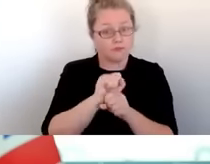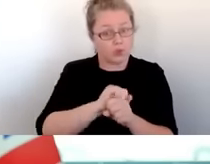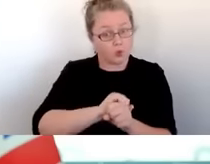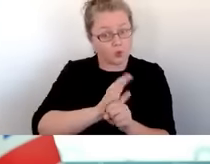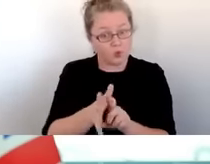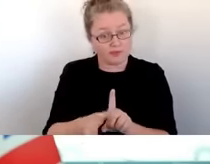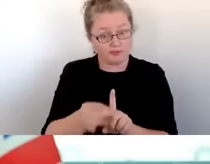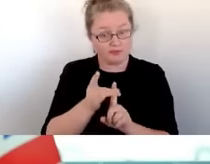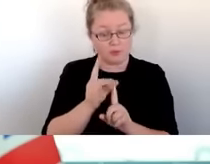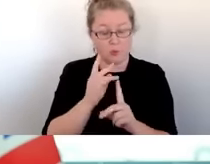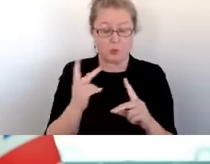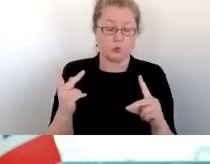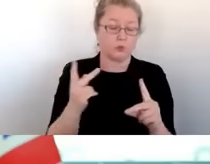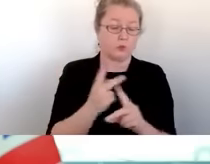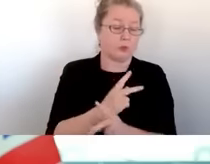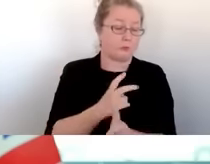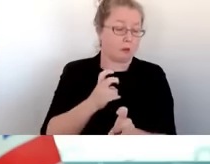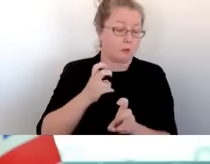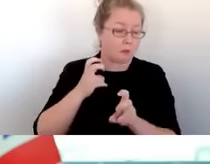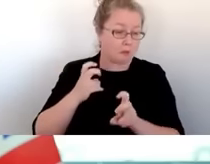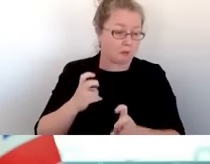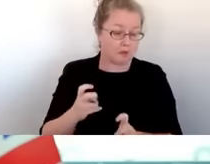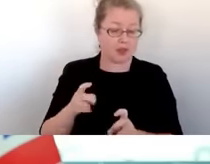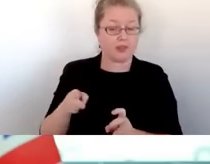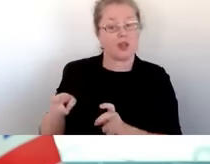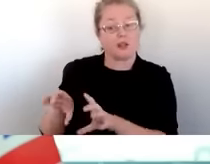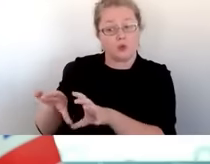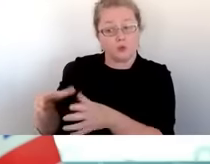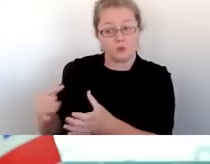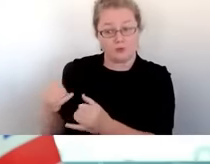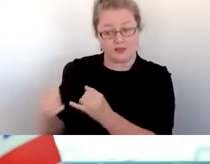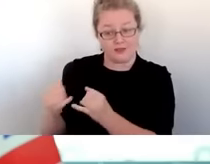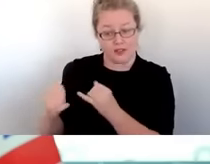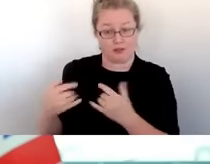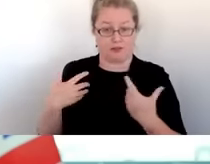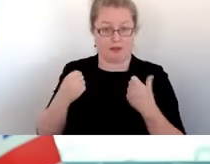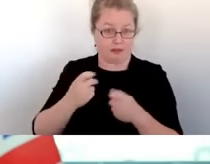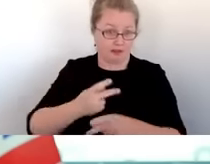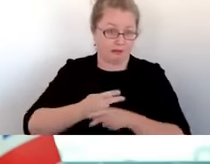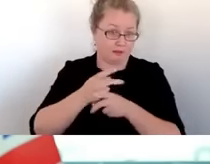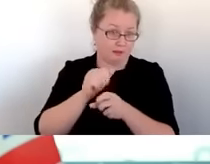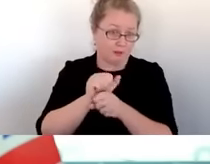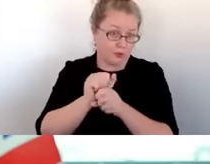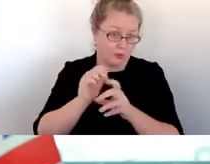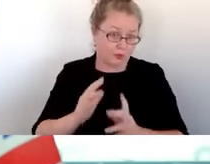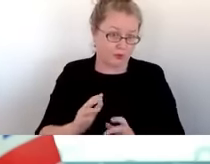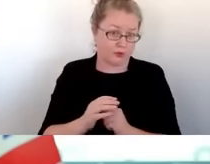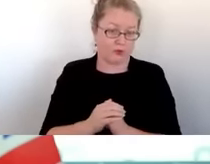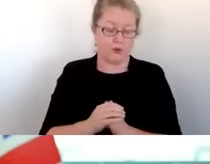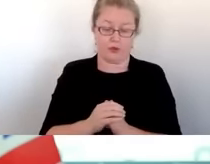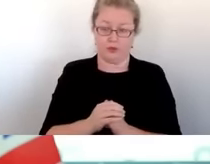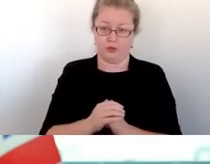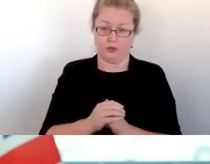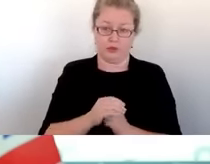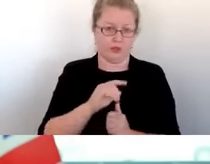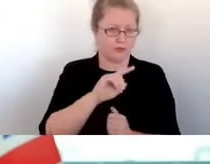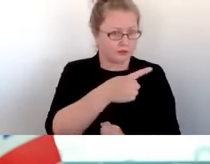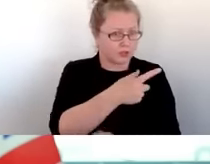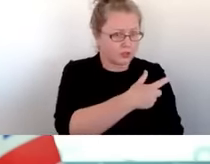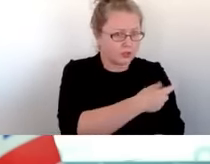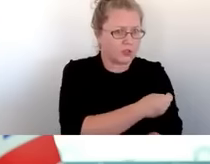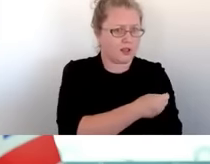adverse outcomes. Healthcare workers is the final group that I just want to speak to. Our healthcare workers were a high